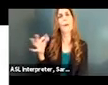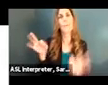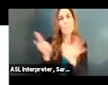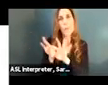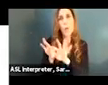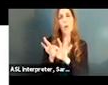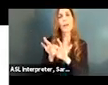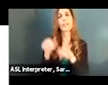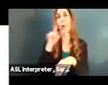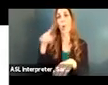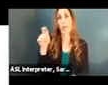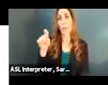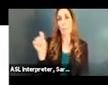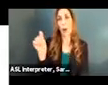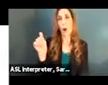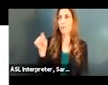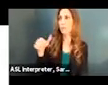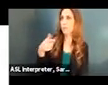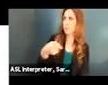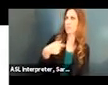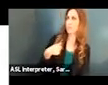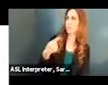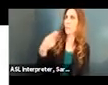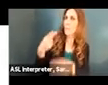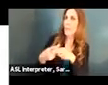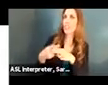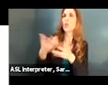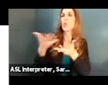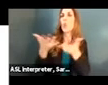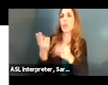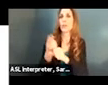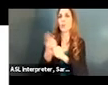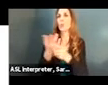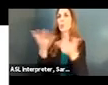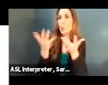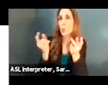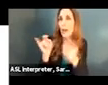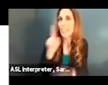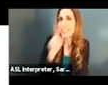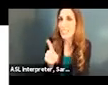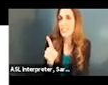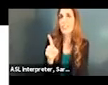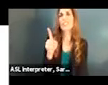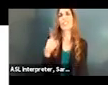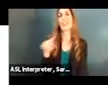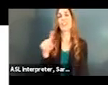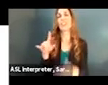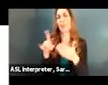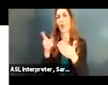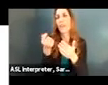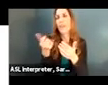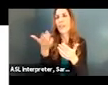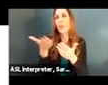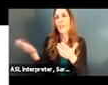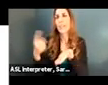only to mark it, but mention what it is, Yes. And yeah, these are little things that